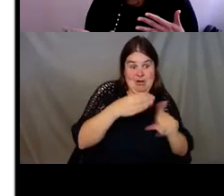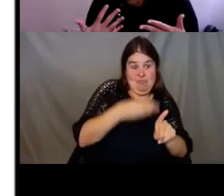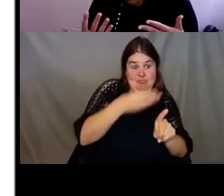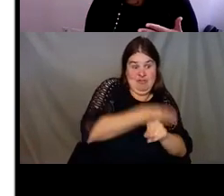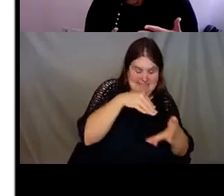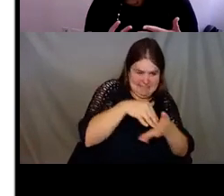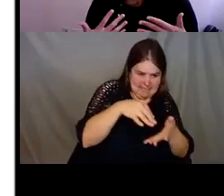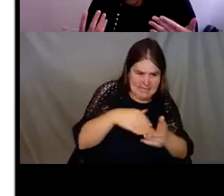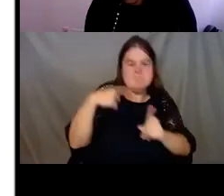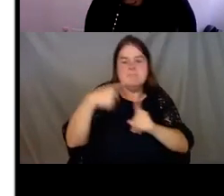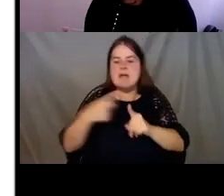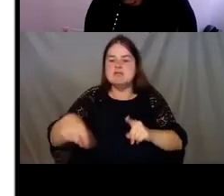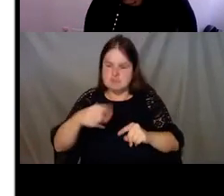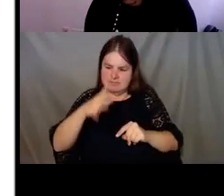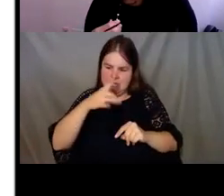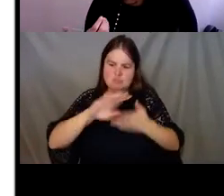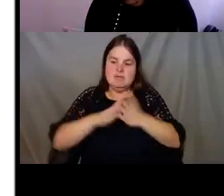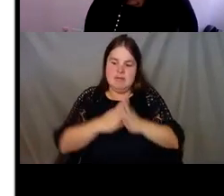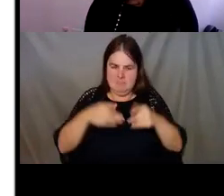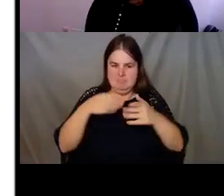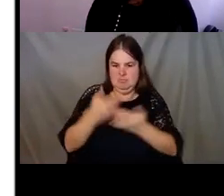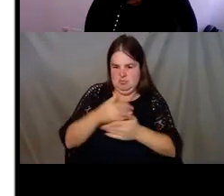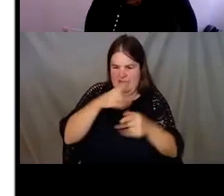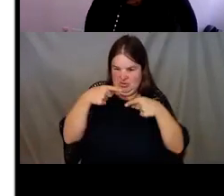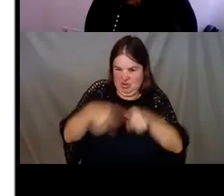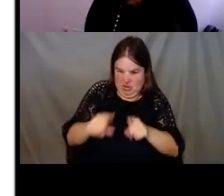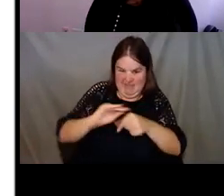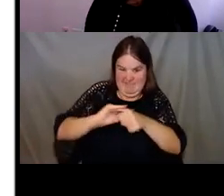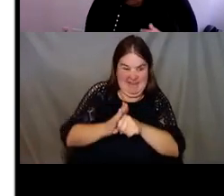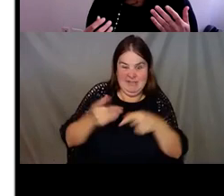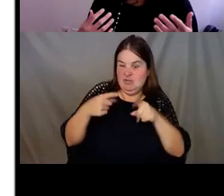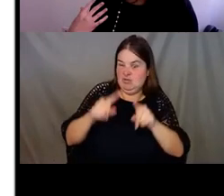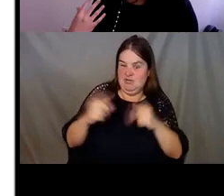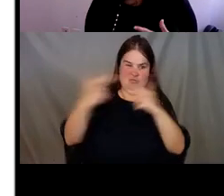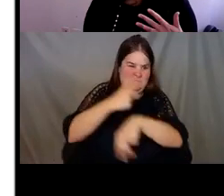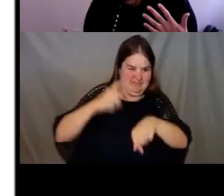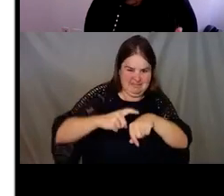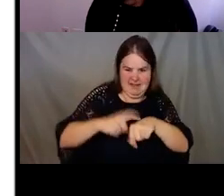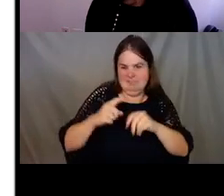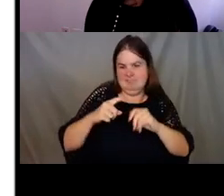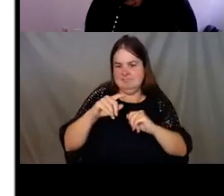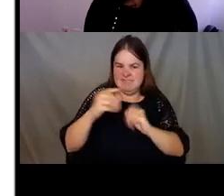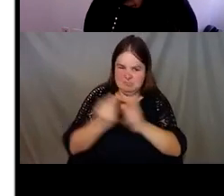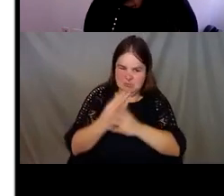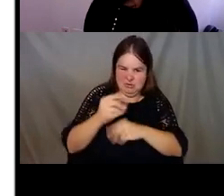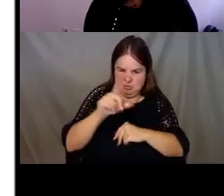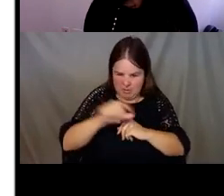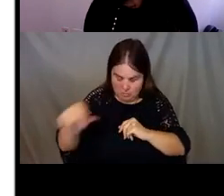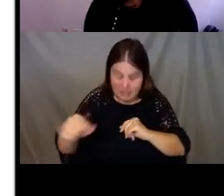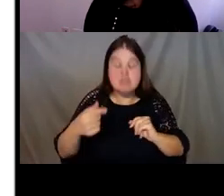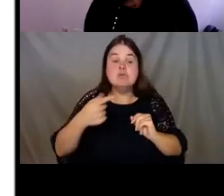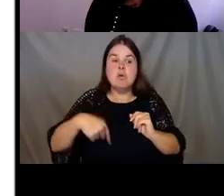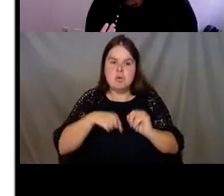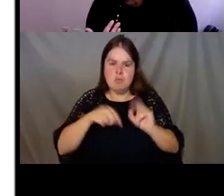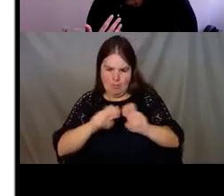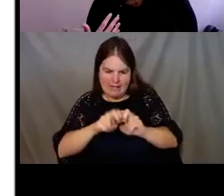a better understanding of the obstacles that these mothers were facing this past year. You know, what issues were most important to them during